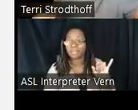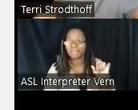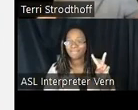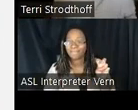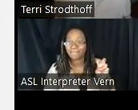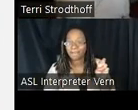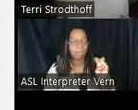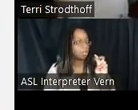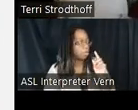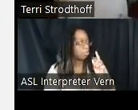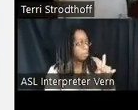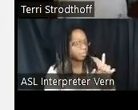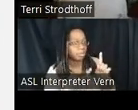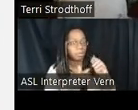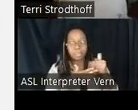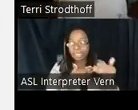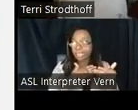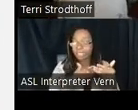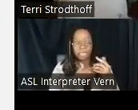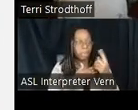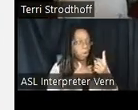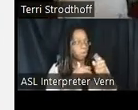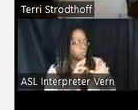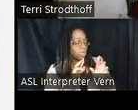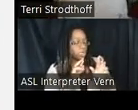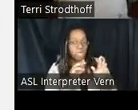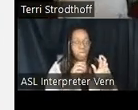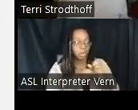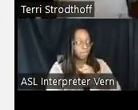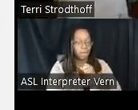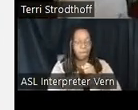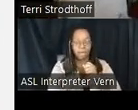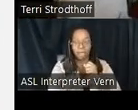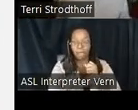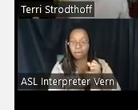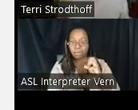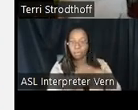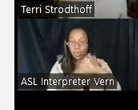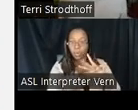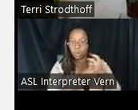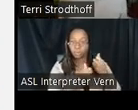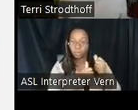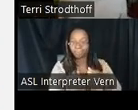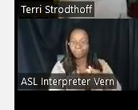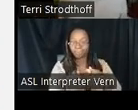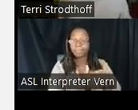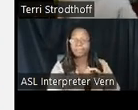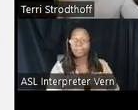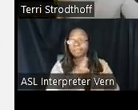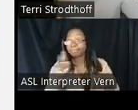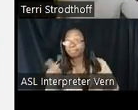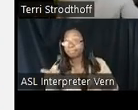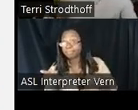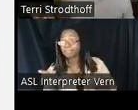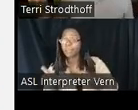guard. This world is out to get me. In a safe world, we get to just Curiously engage in the world.